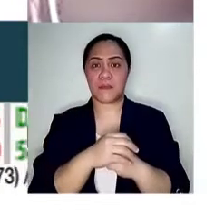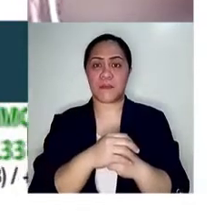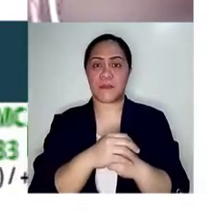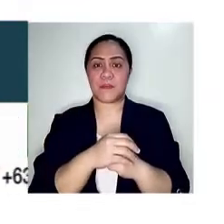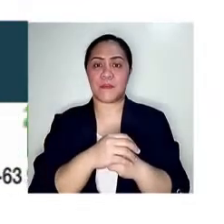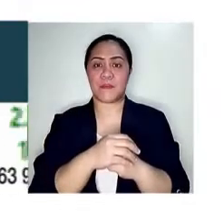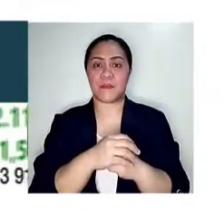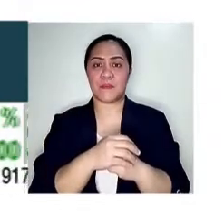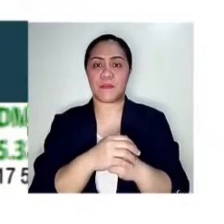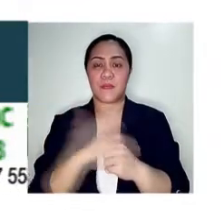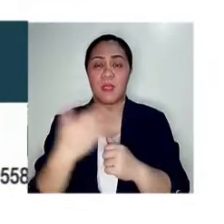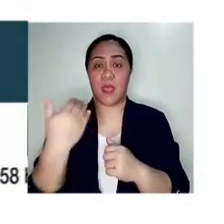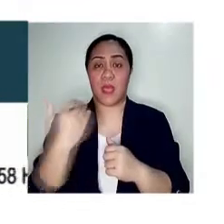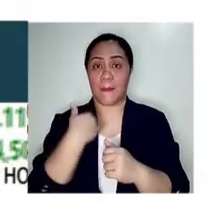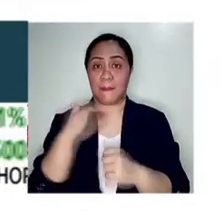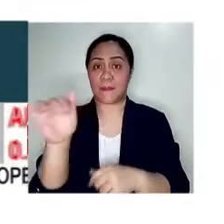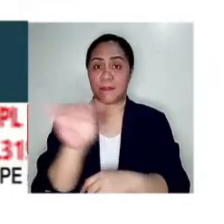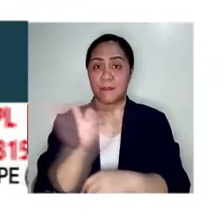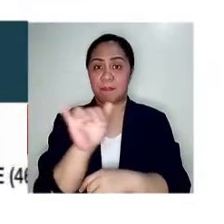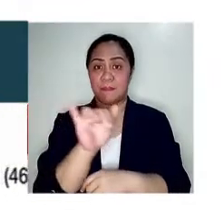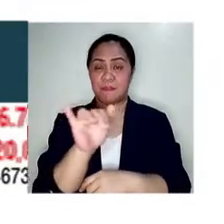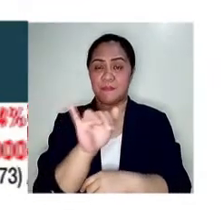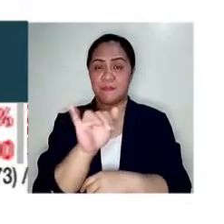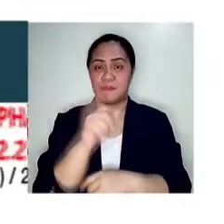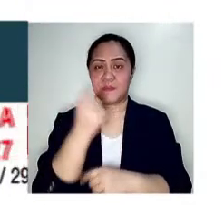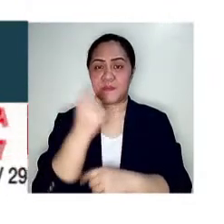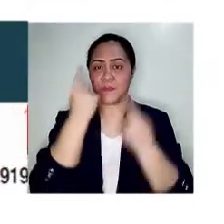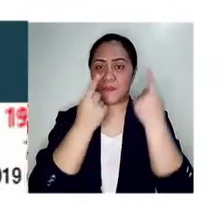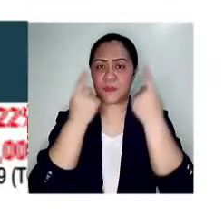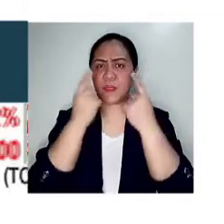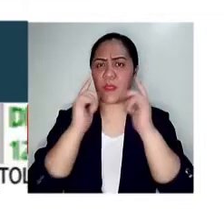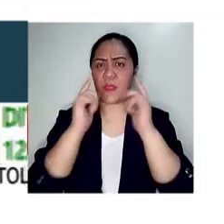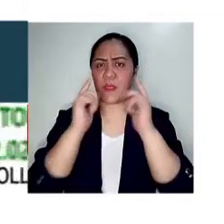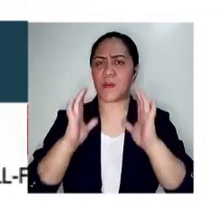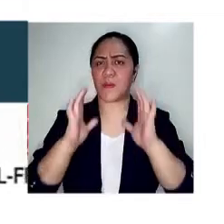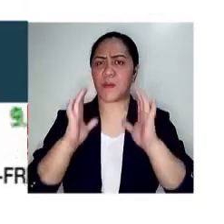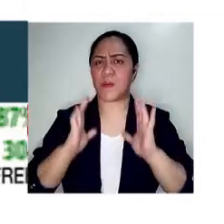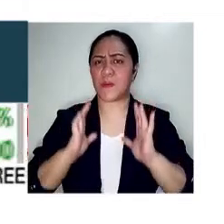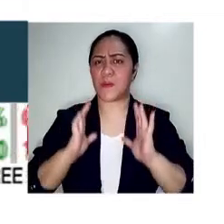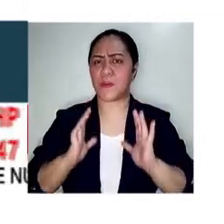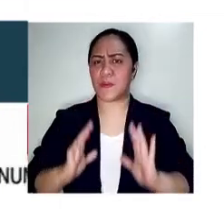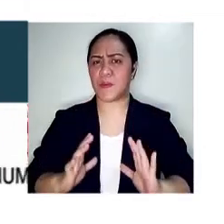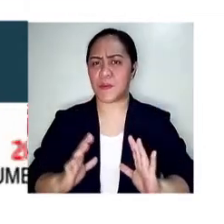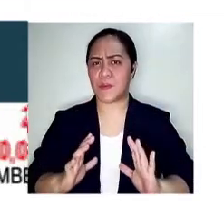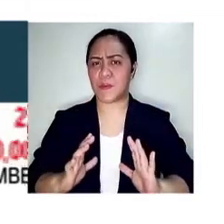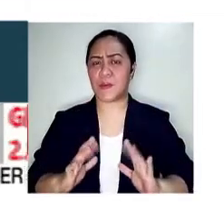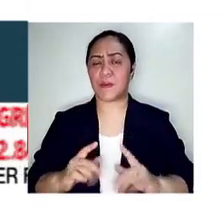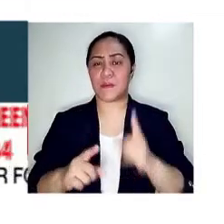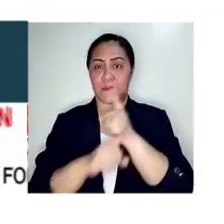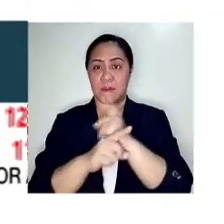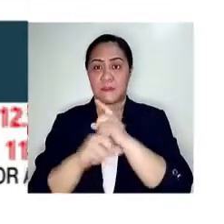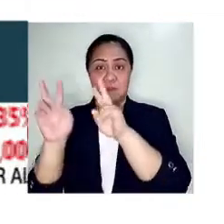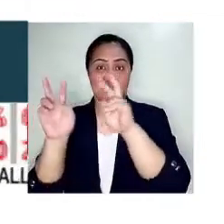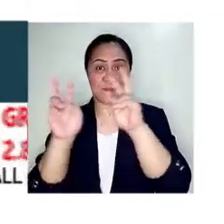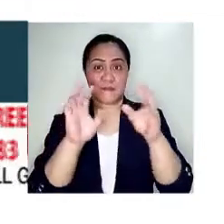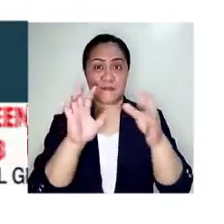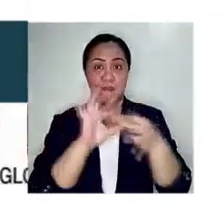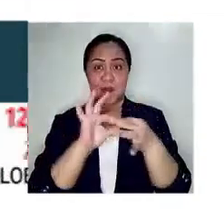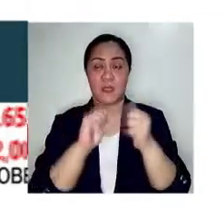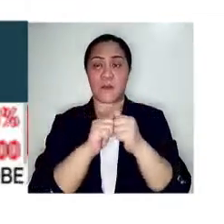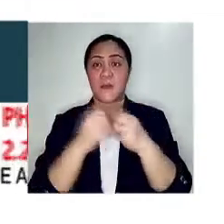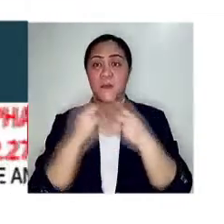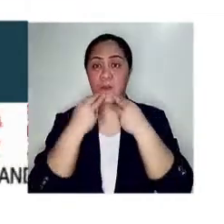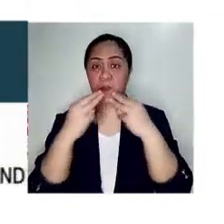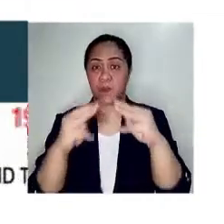there was almost a sense of relief, right, in terms of the messages that came out of world